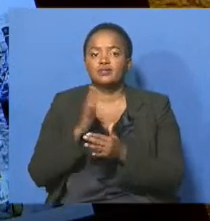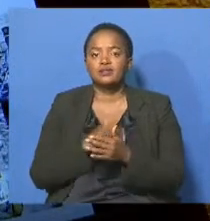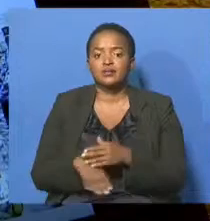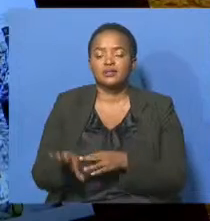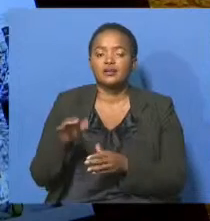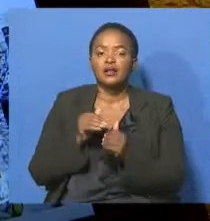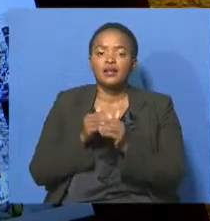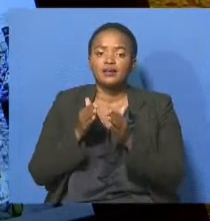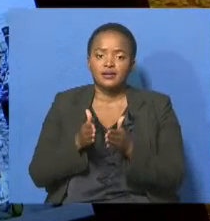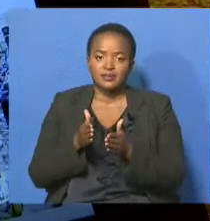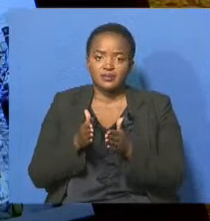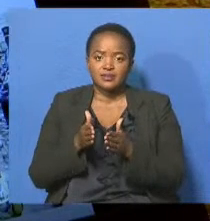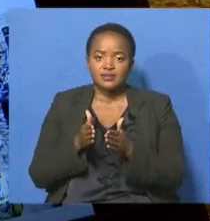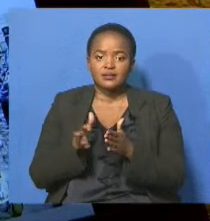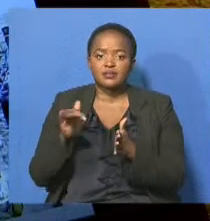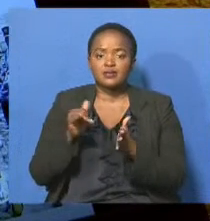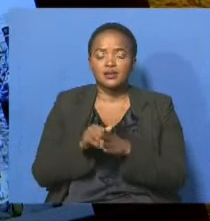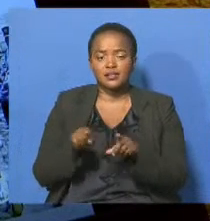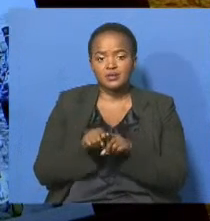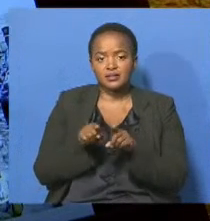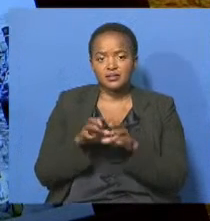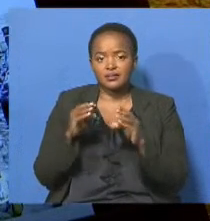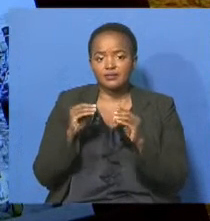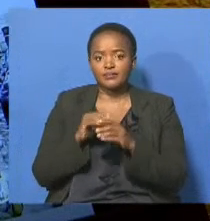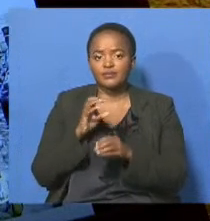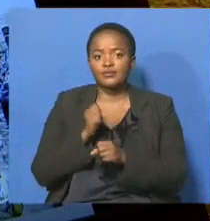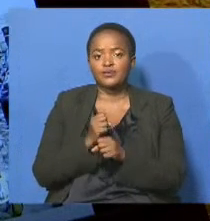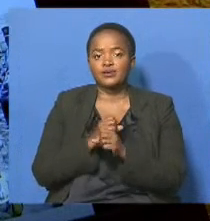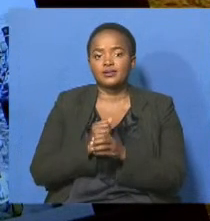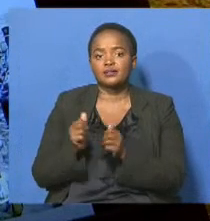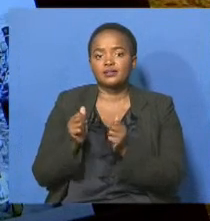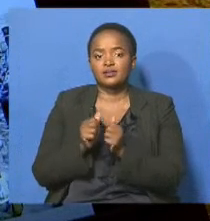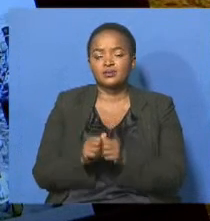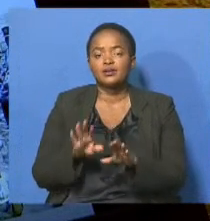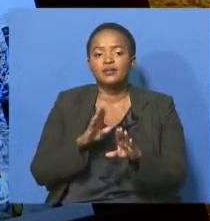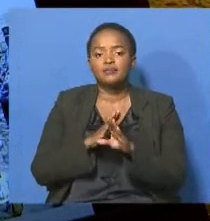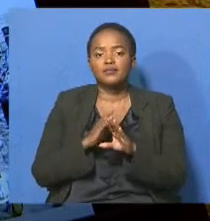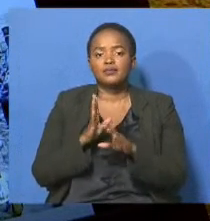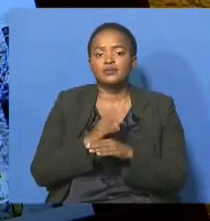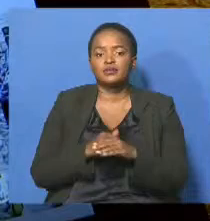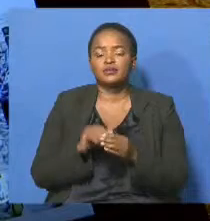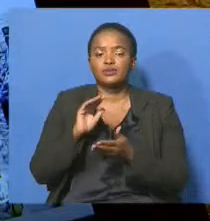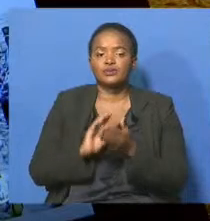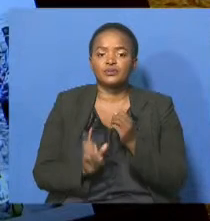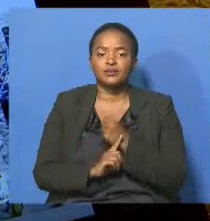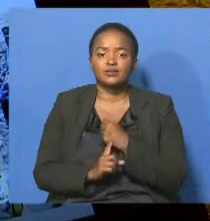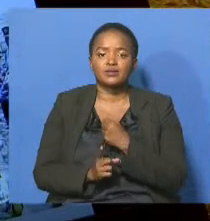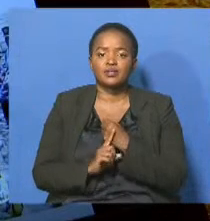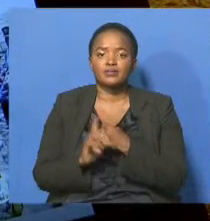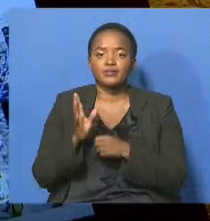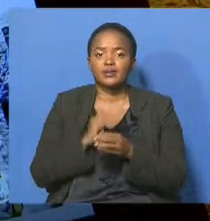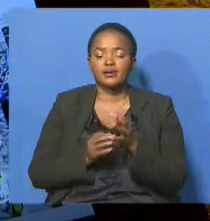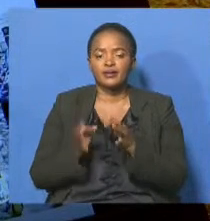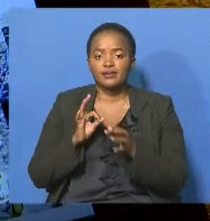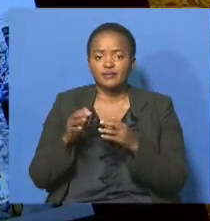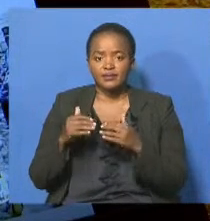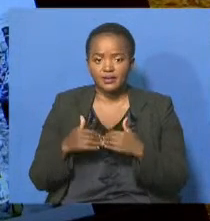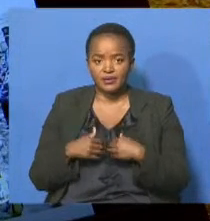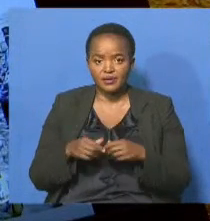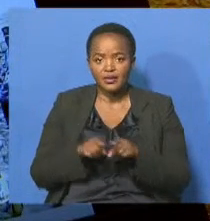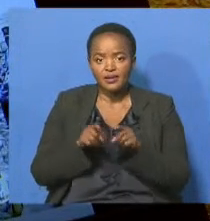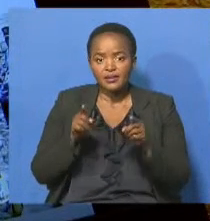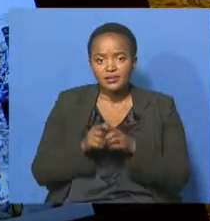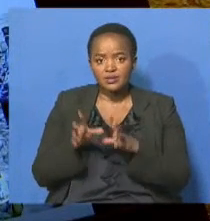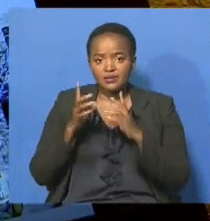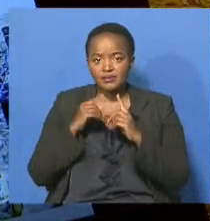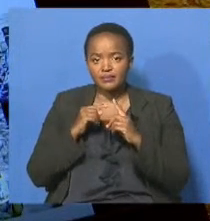its leaders are equal partners in the prevention and reduction of crime. And if you heard the statements